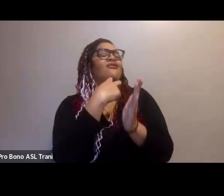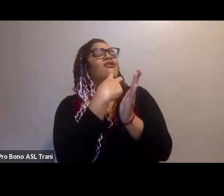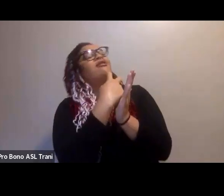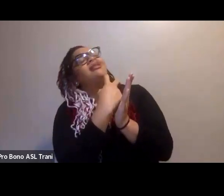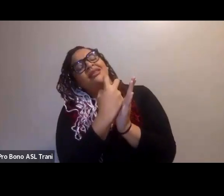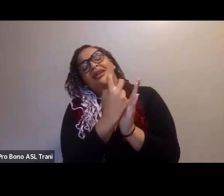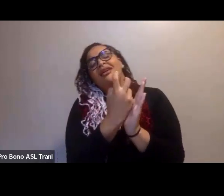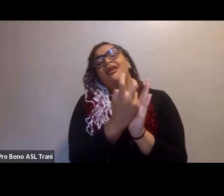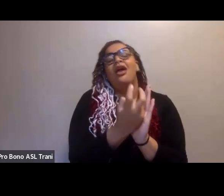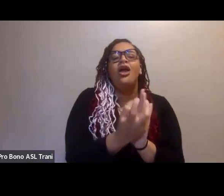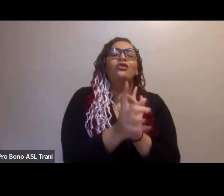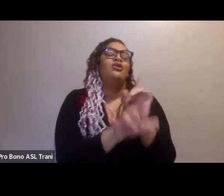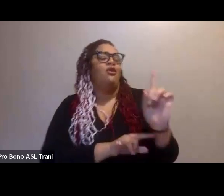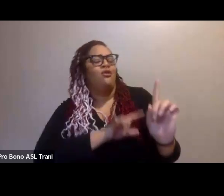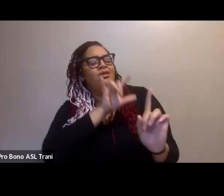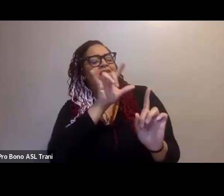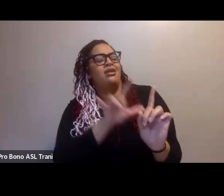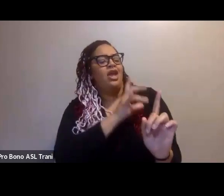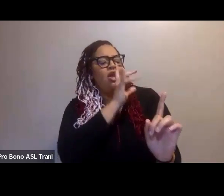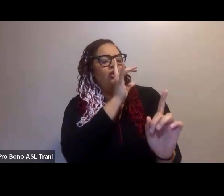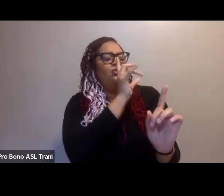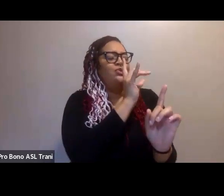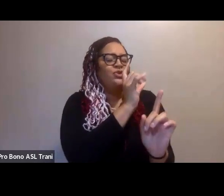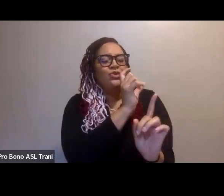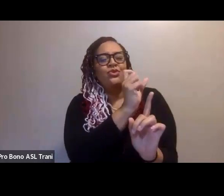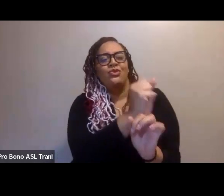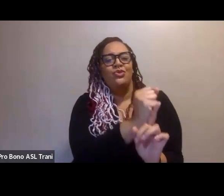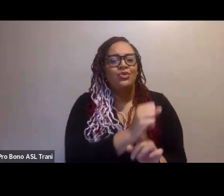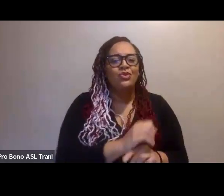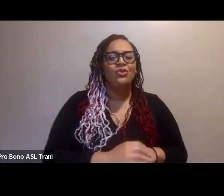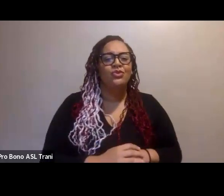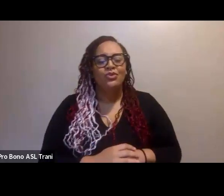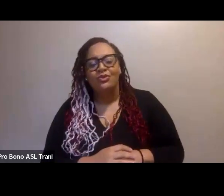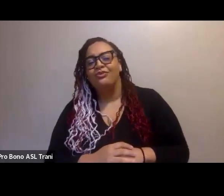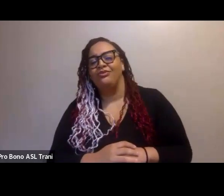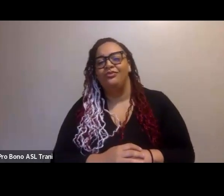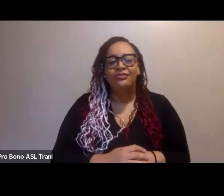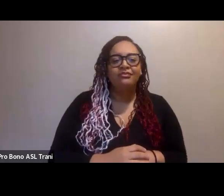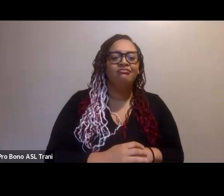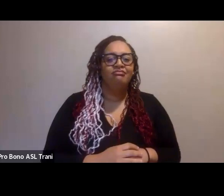I'm falling down, so into you, baby.